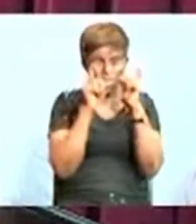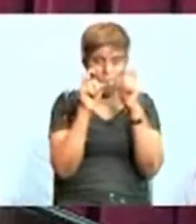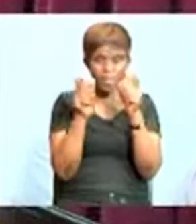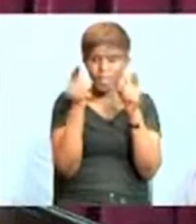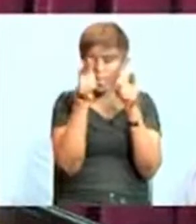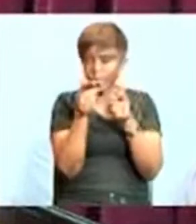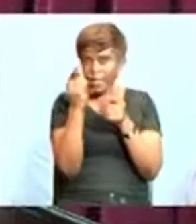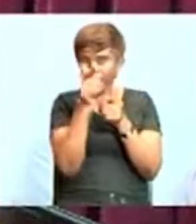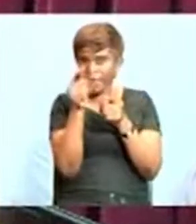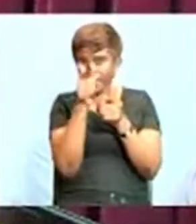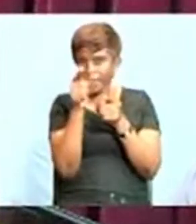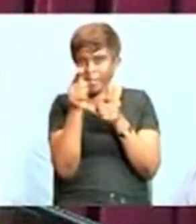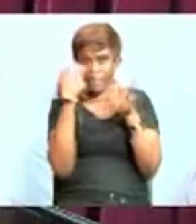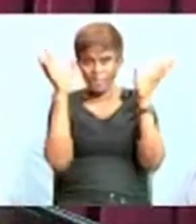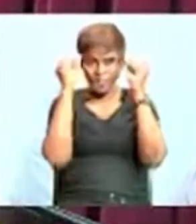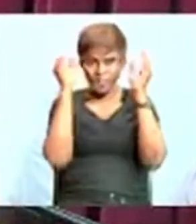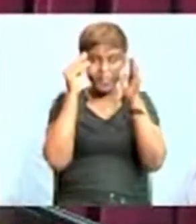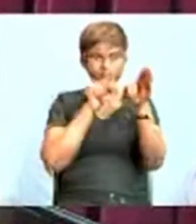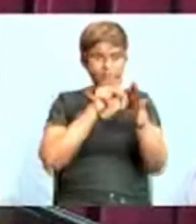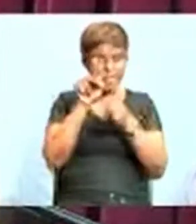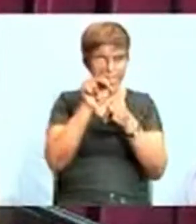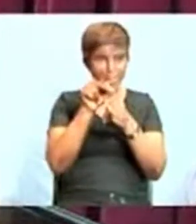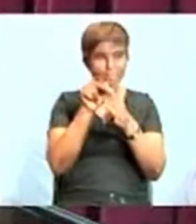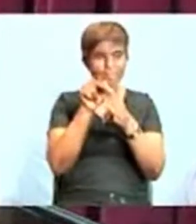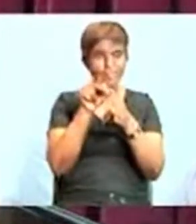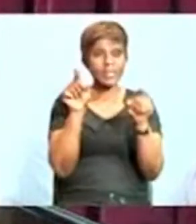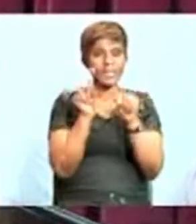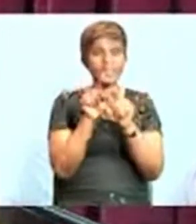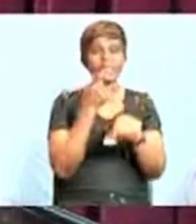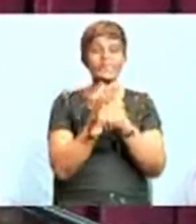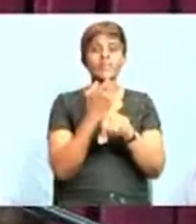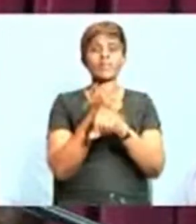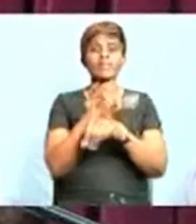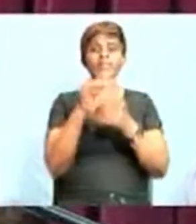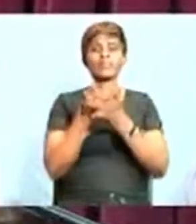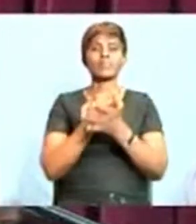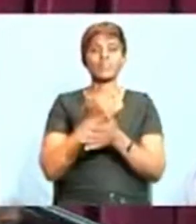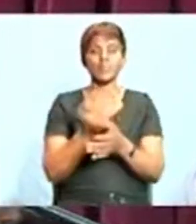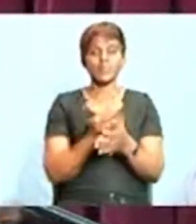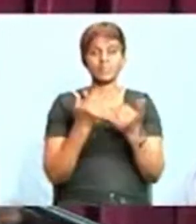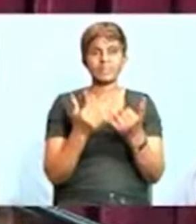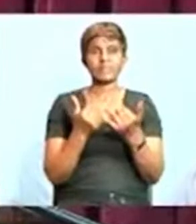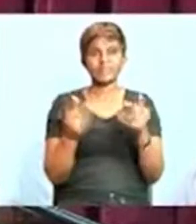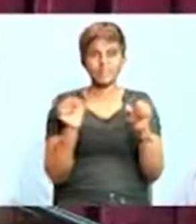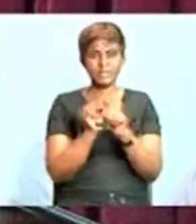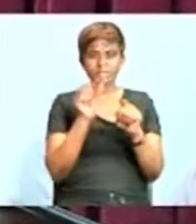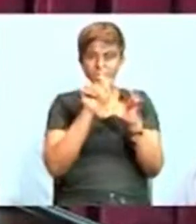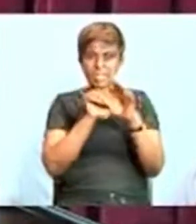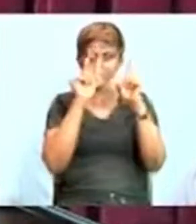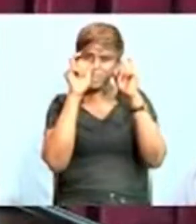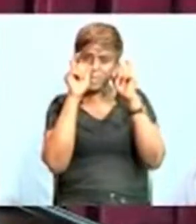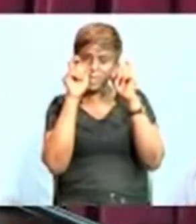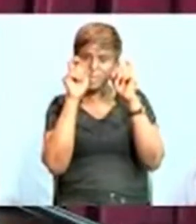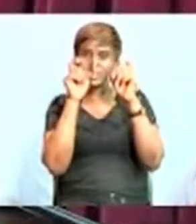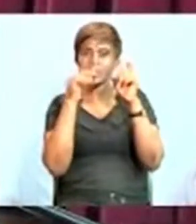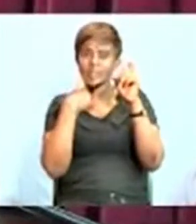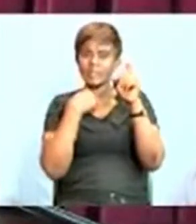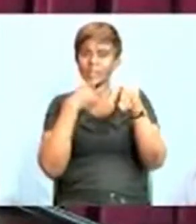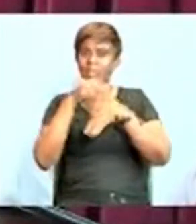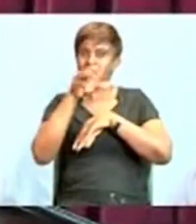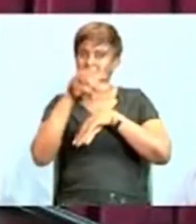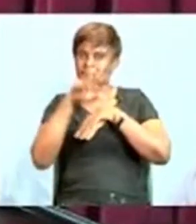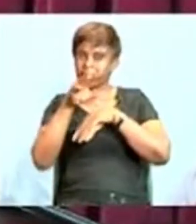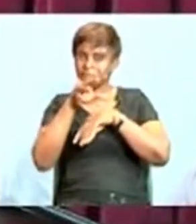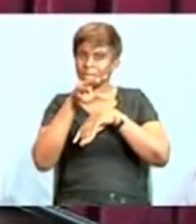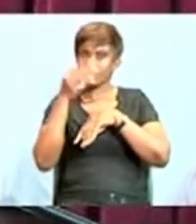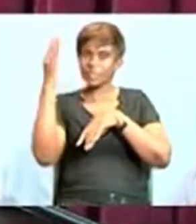camera experts have informed me that it will be difficult for all of us to be in the photo. So I've been guided that